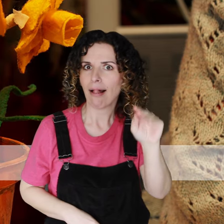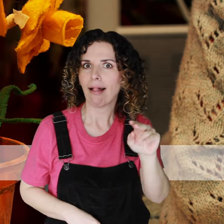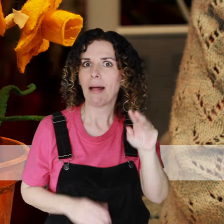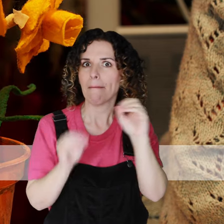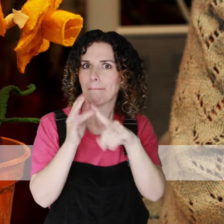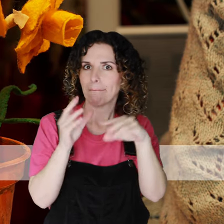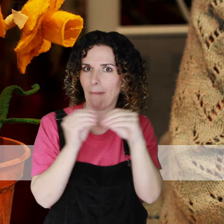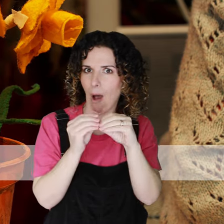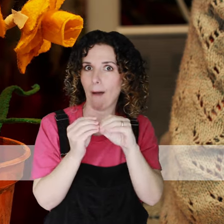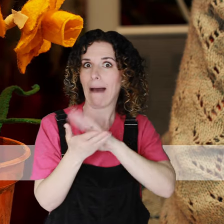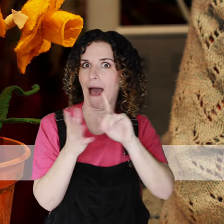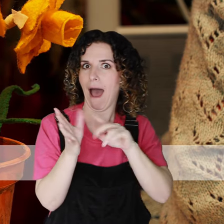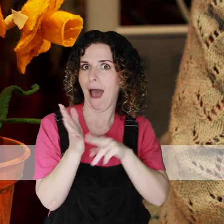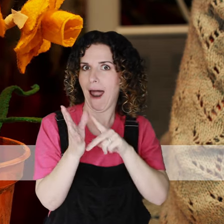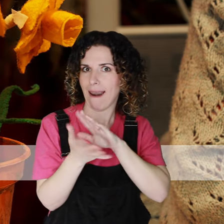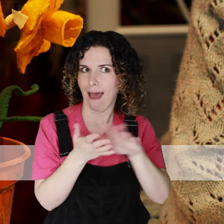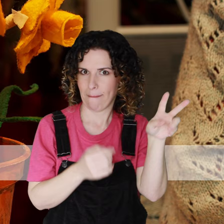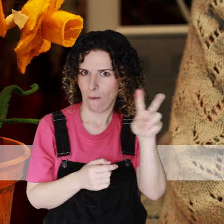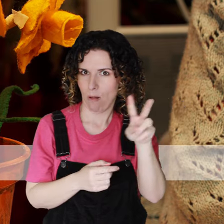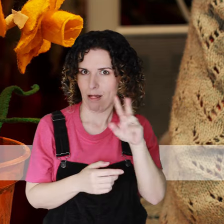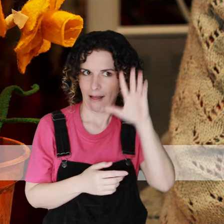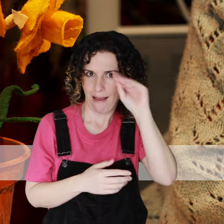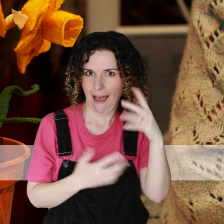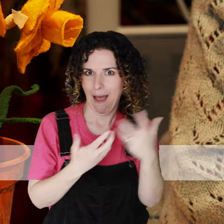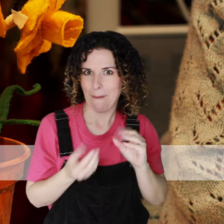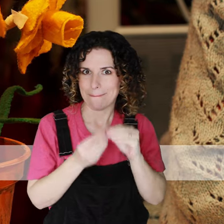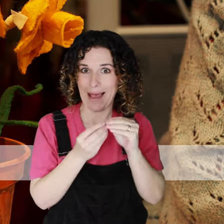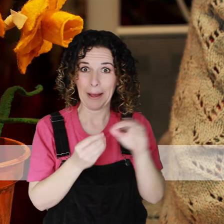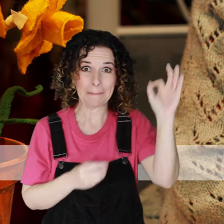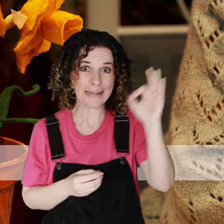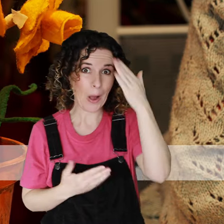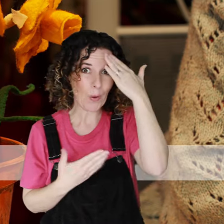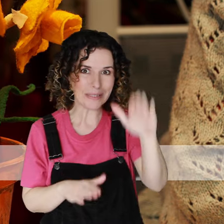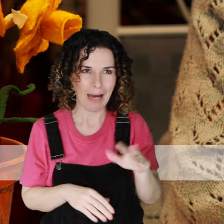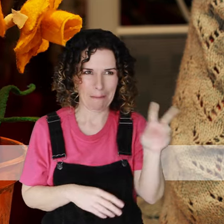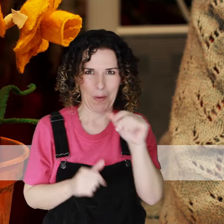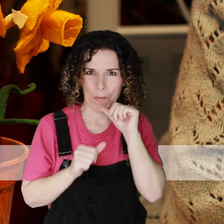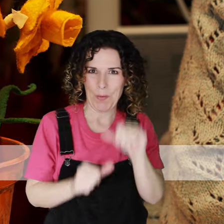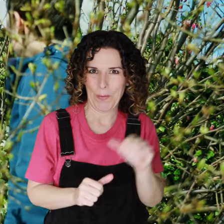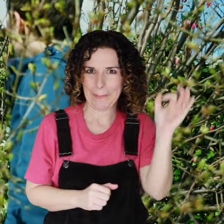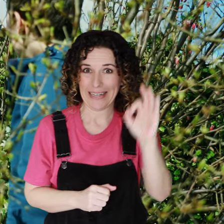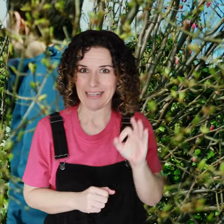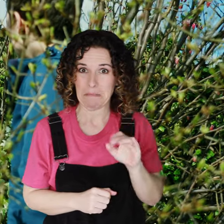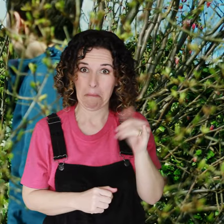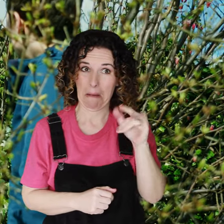make a bee hotel too. They love bees. I'm sure they'd love to put one in their garden.